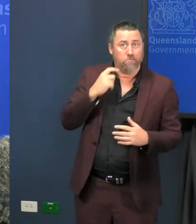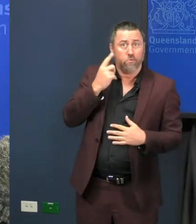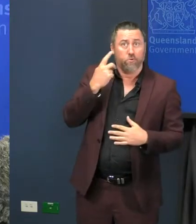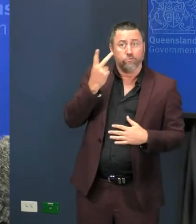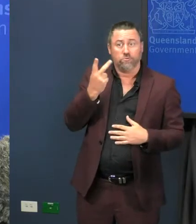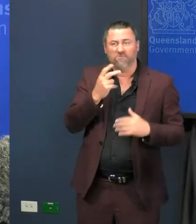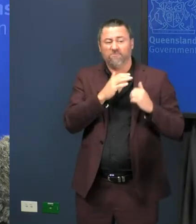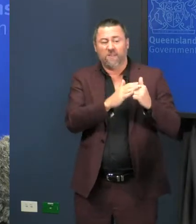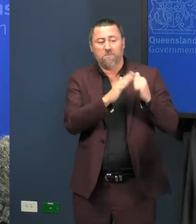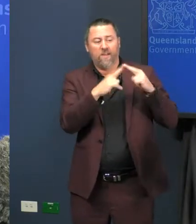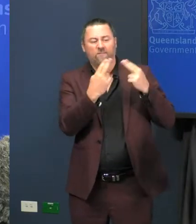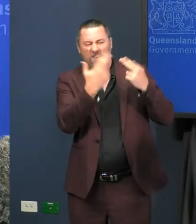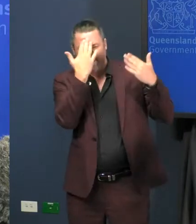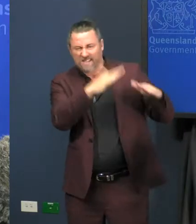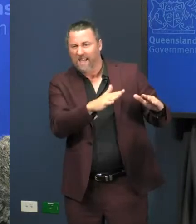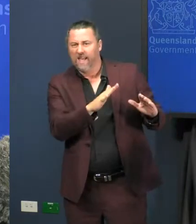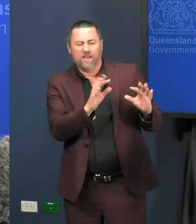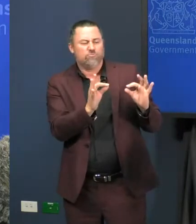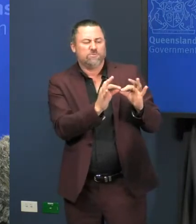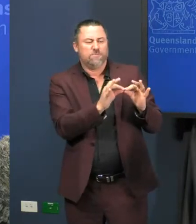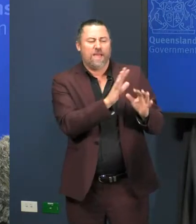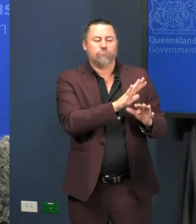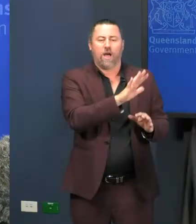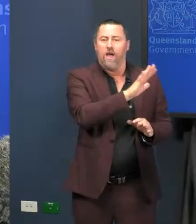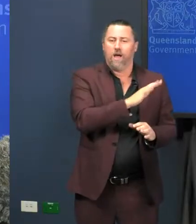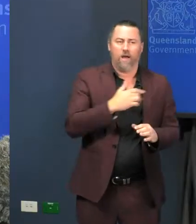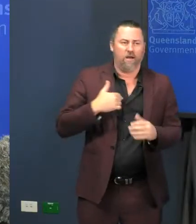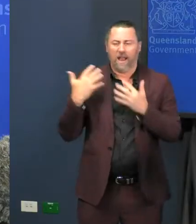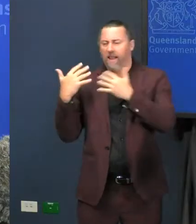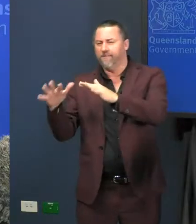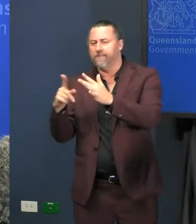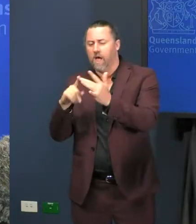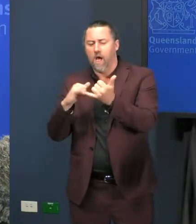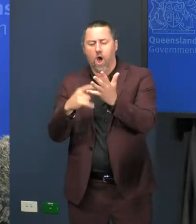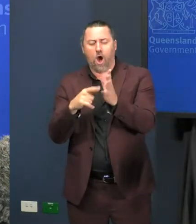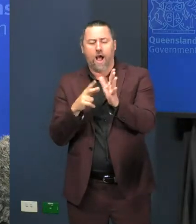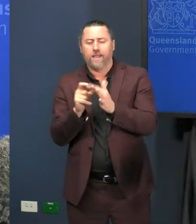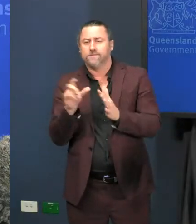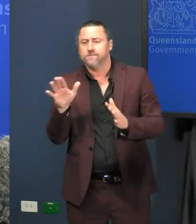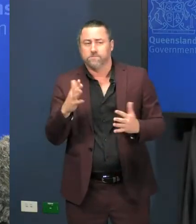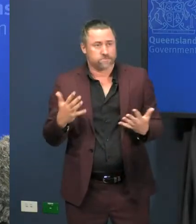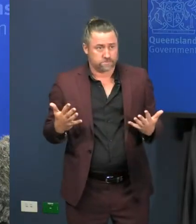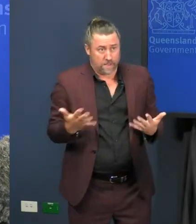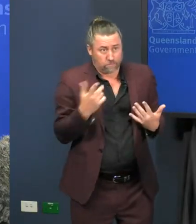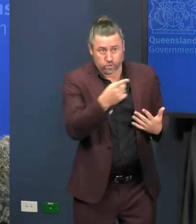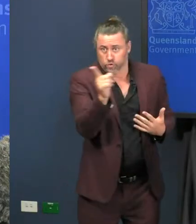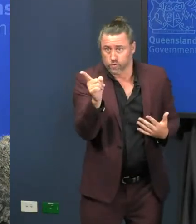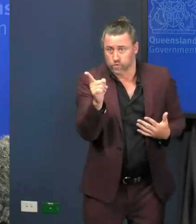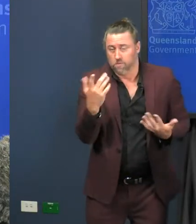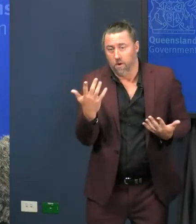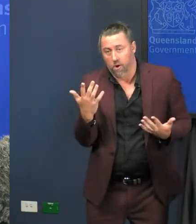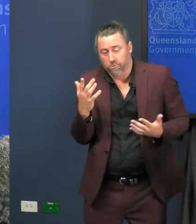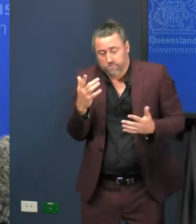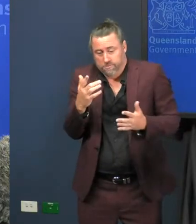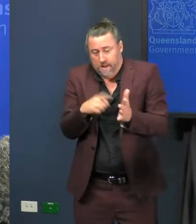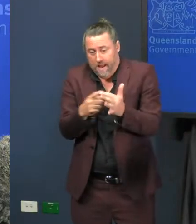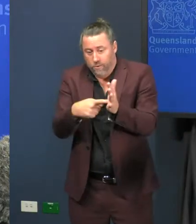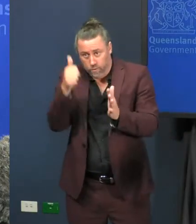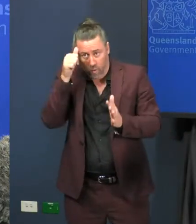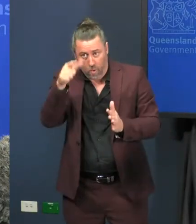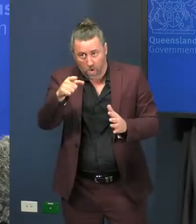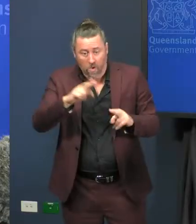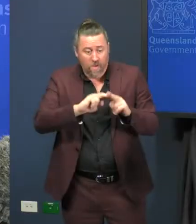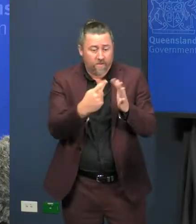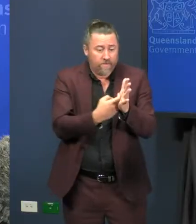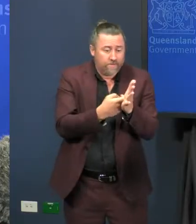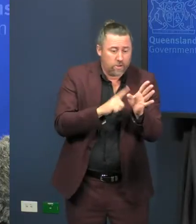whether they choose to stay based on the information that's at hand today. But that information will continue, and we'll see what the system